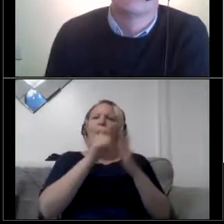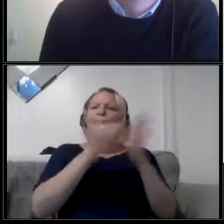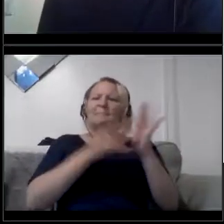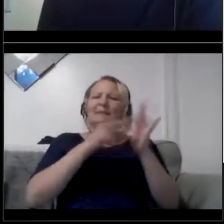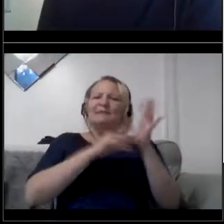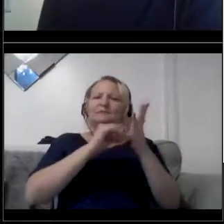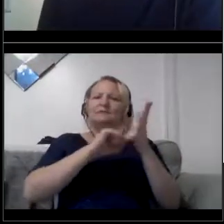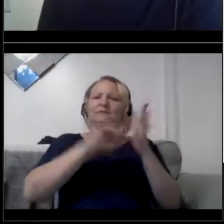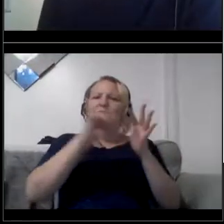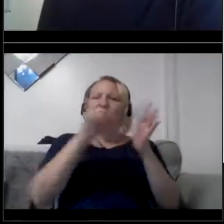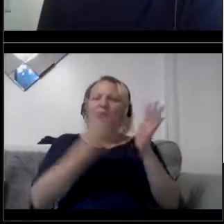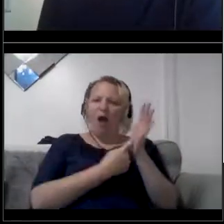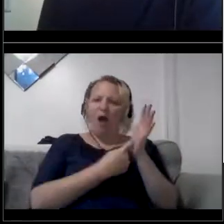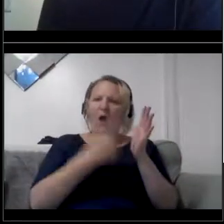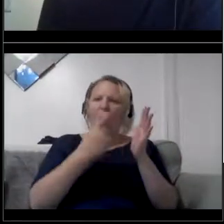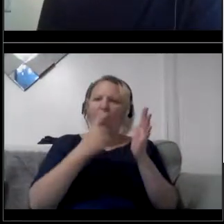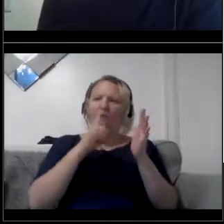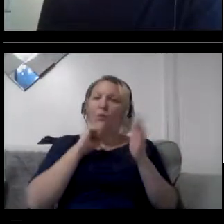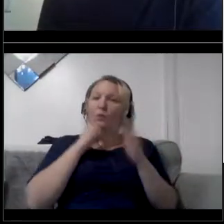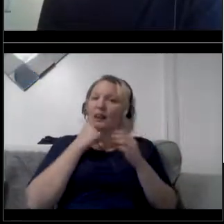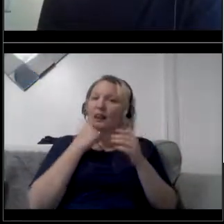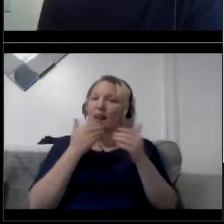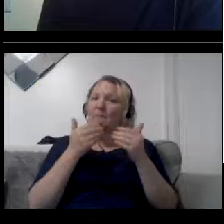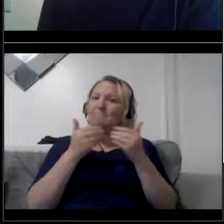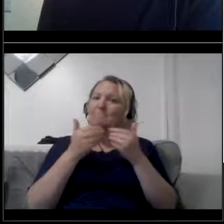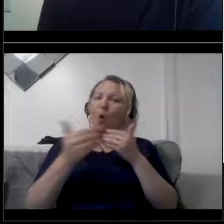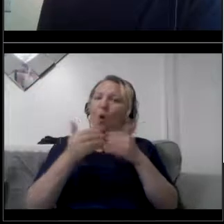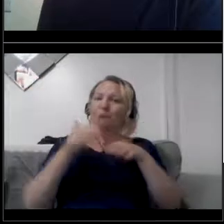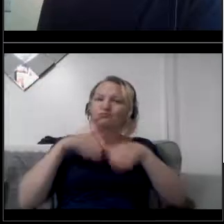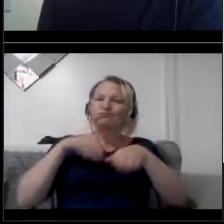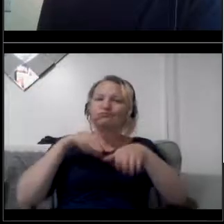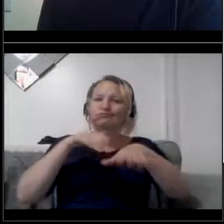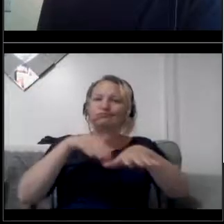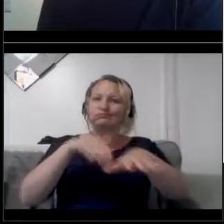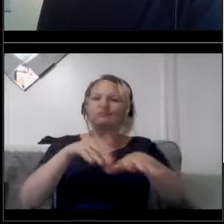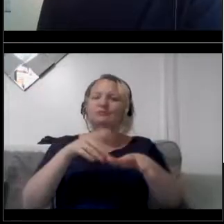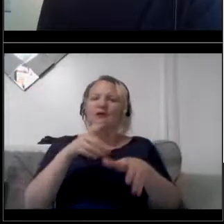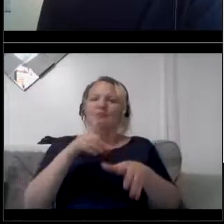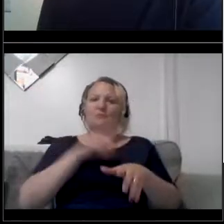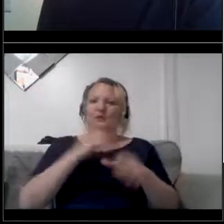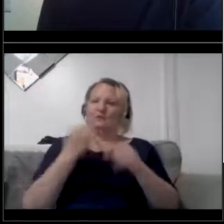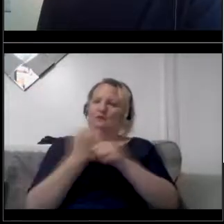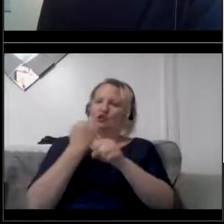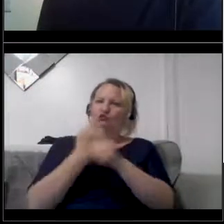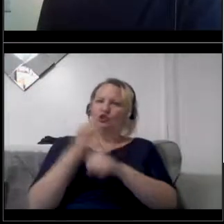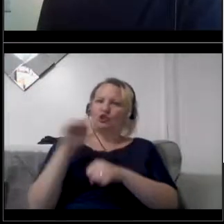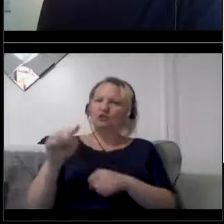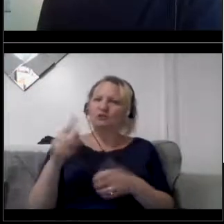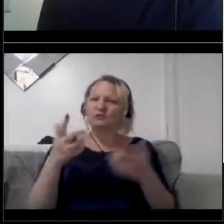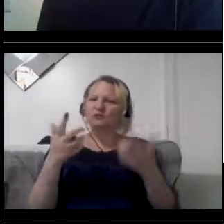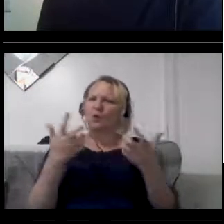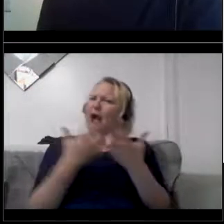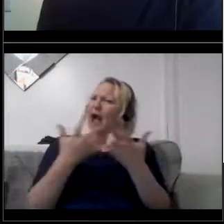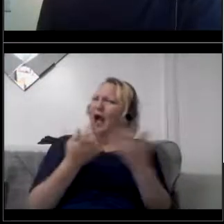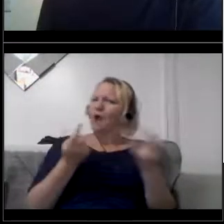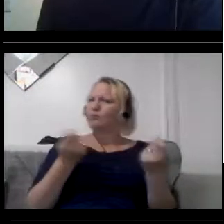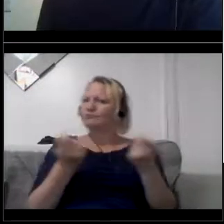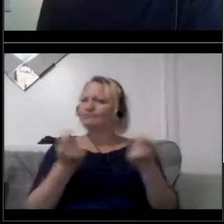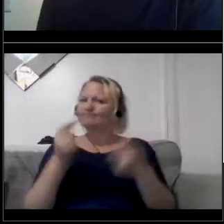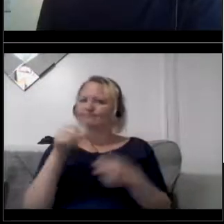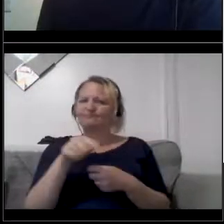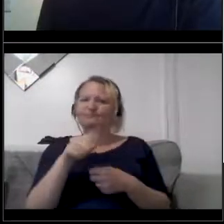experience much more congestion. How will those impacts be mitigated? Gareth, can you take that one? Yeah,